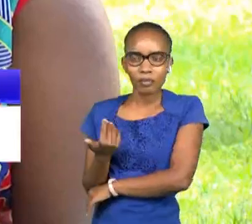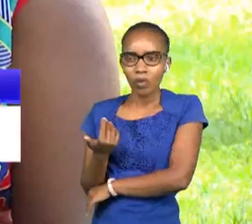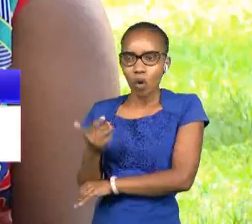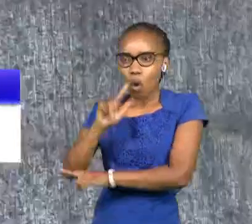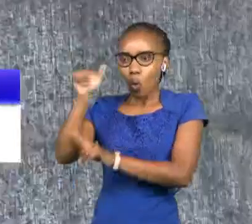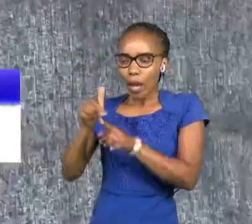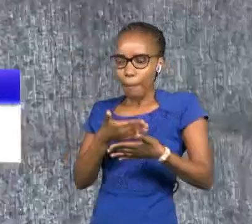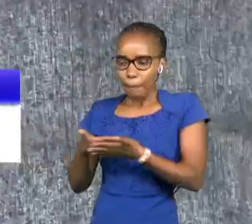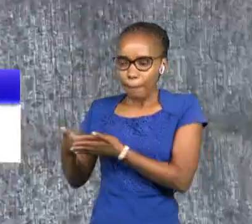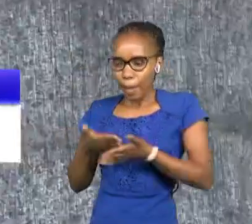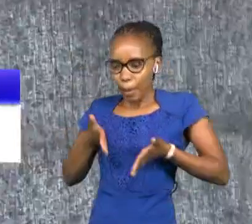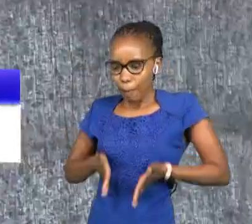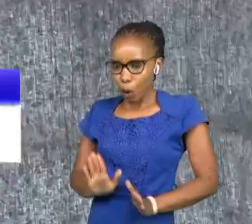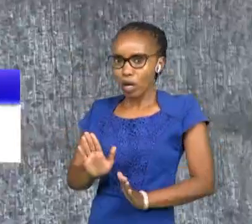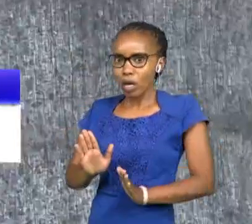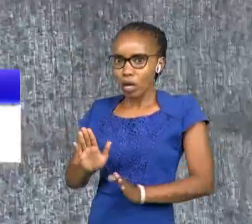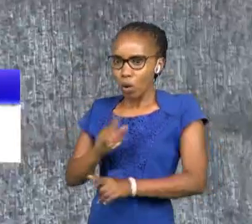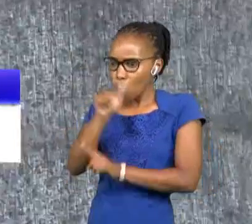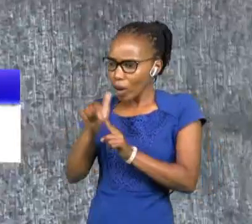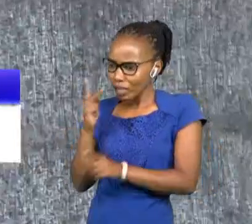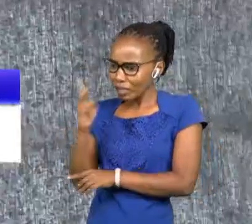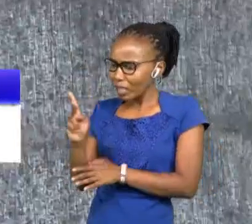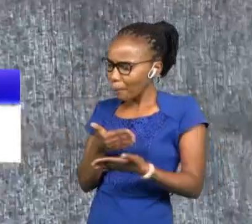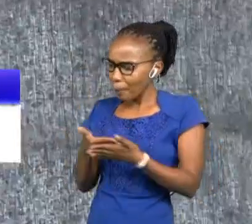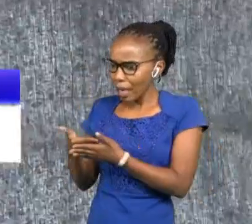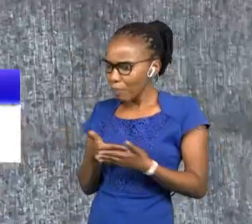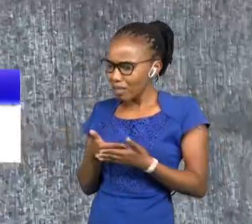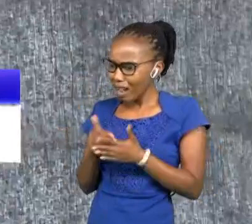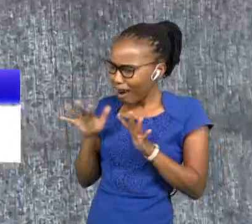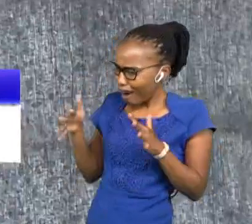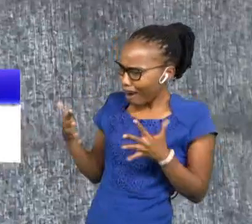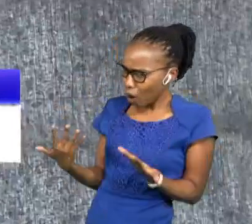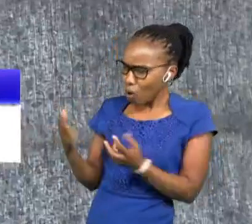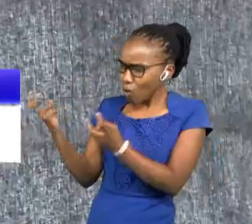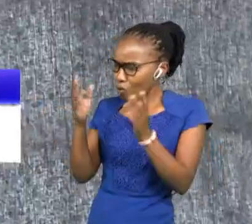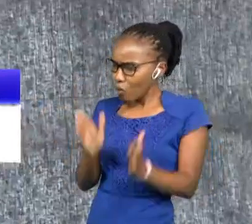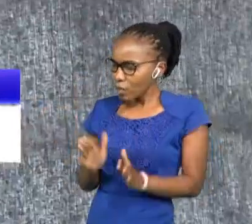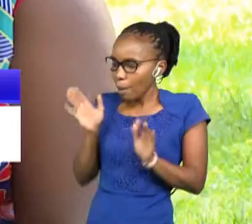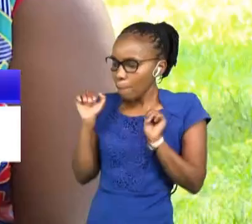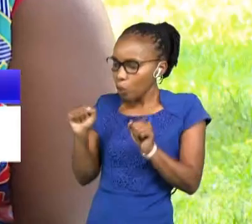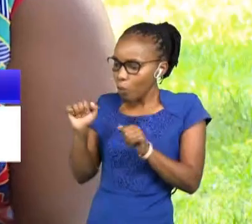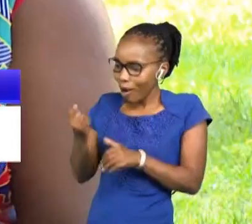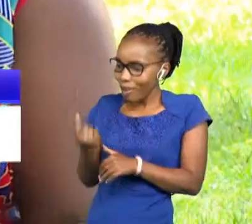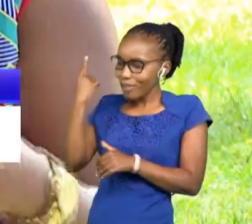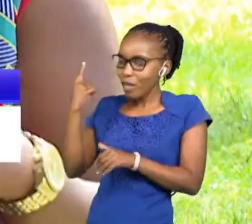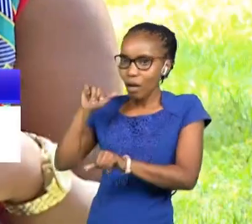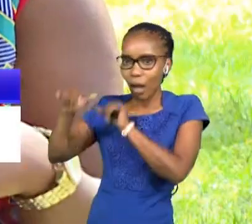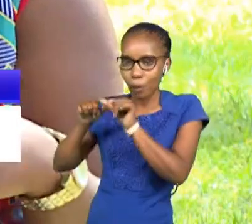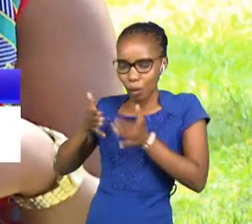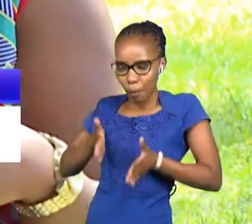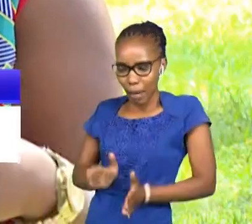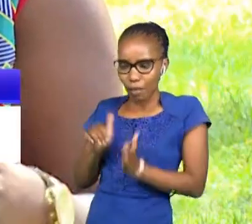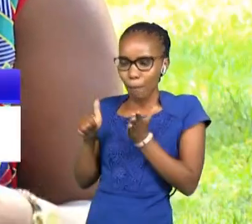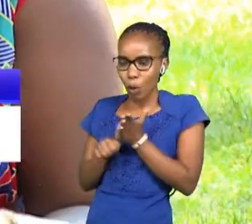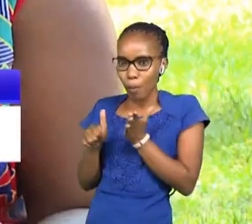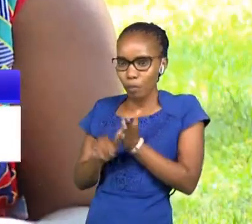Tunu was born, when you saw her for the first time, how was she looking? So that the viewers can really understand when you talk about birth defects, what we are